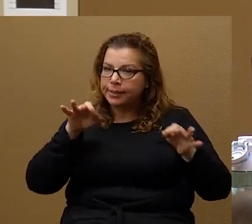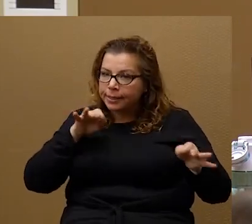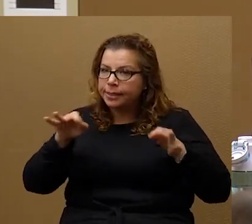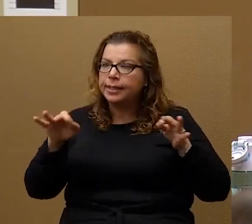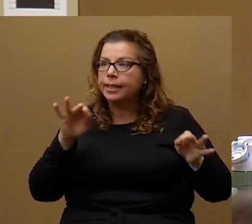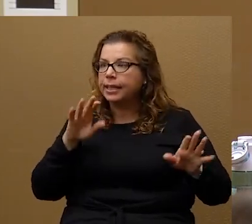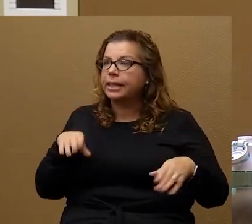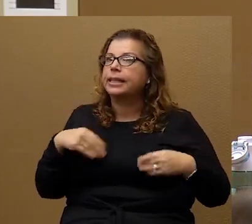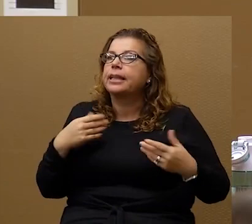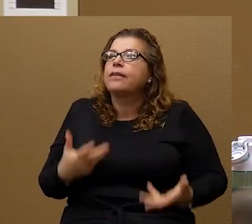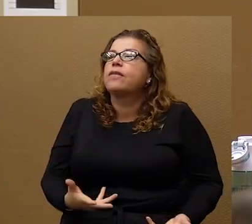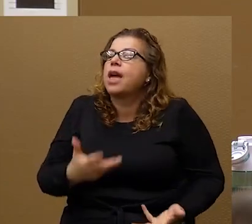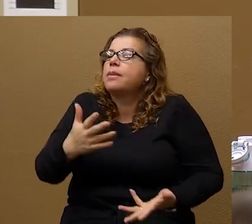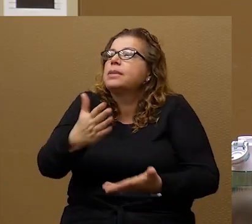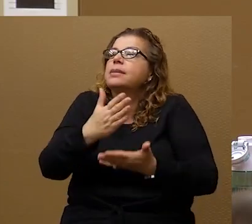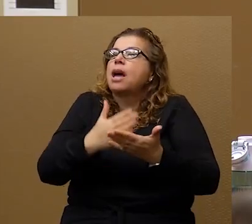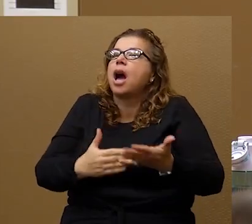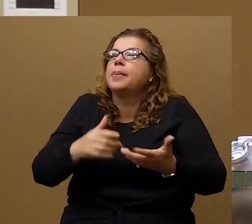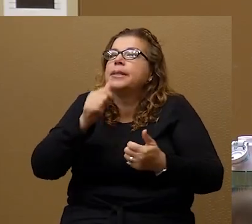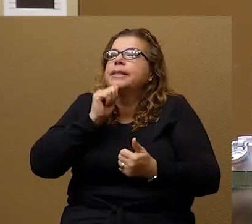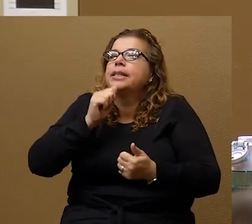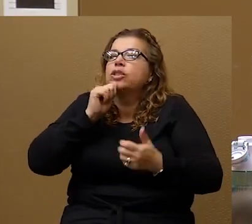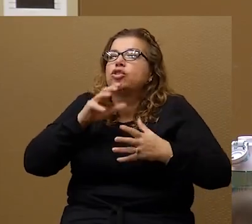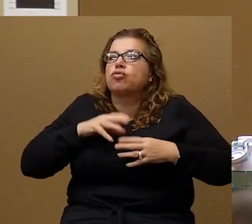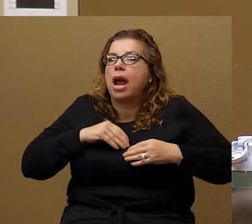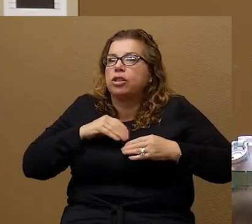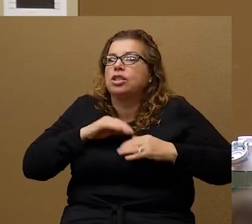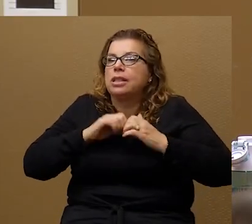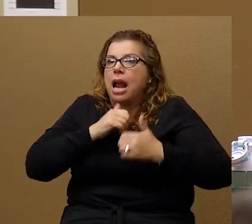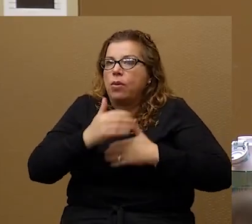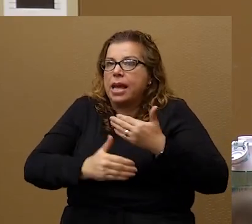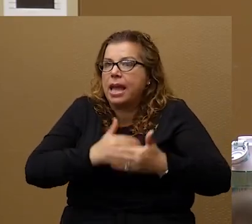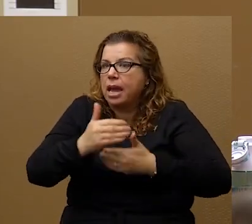give them the strategies that they can use to cope.